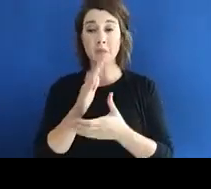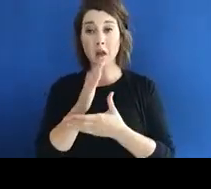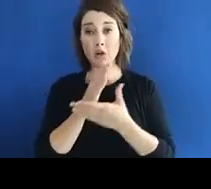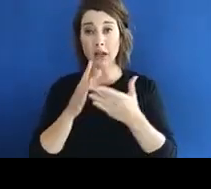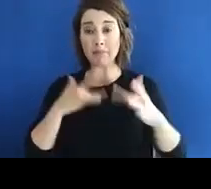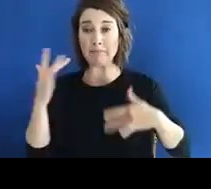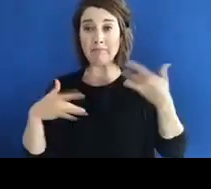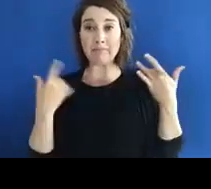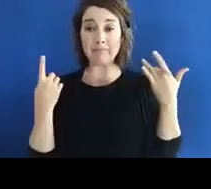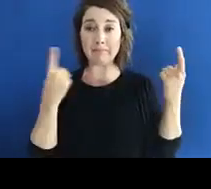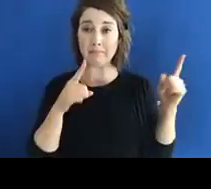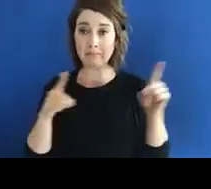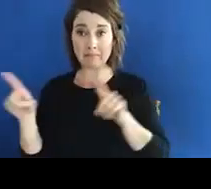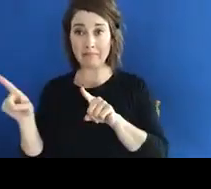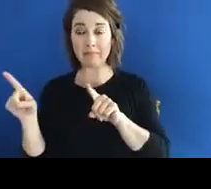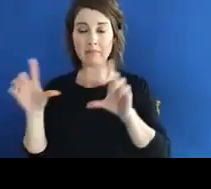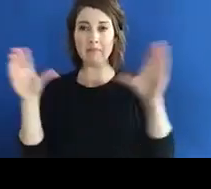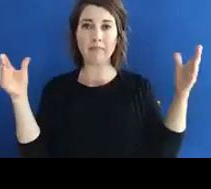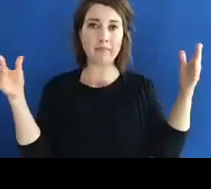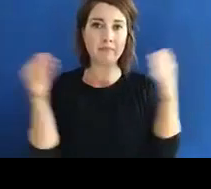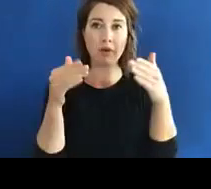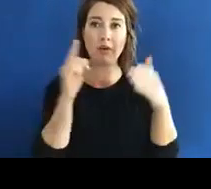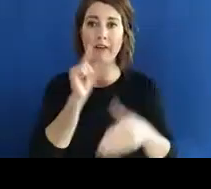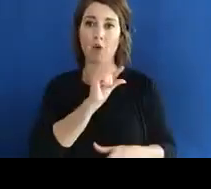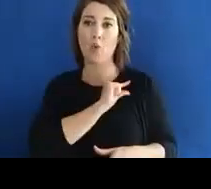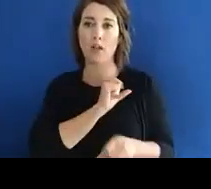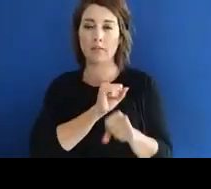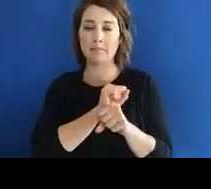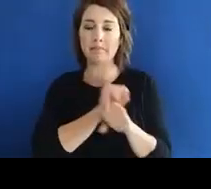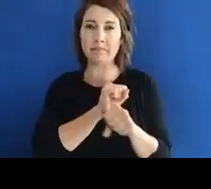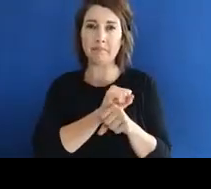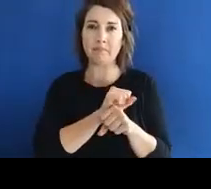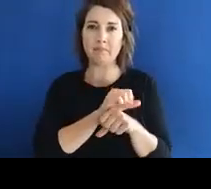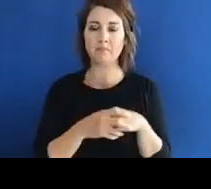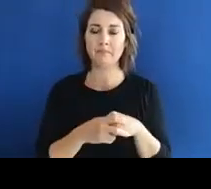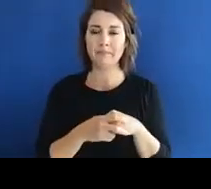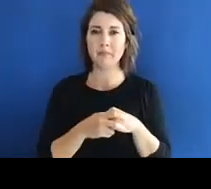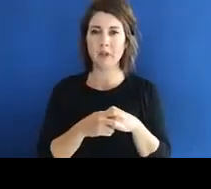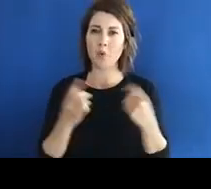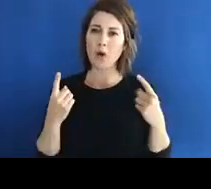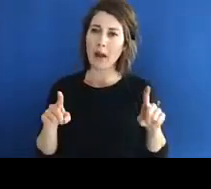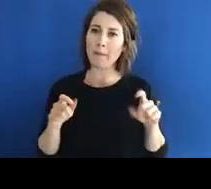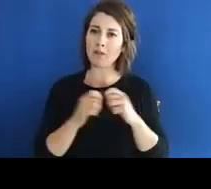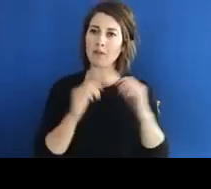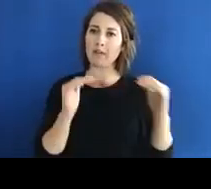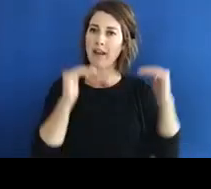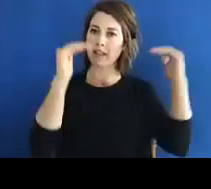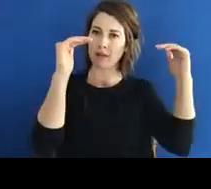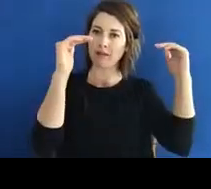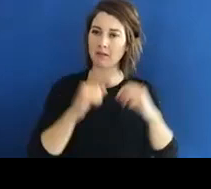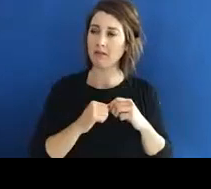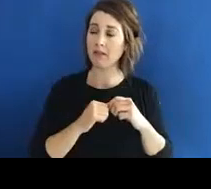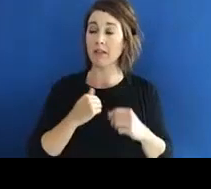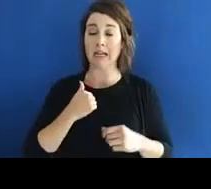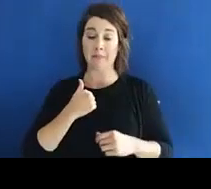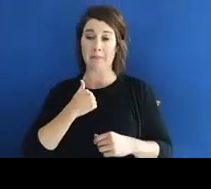going on that really focus on that quality employment and what happens when we look to advance individuals. And so I know personally I was